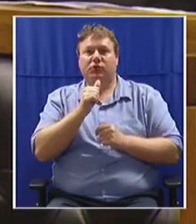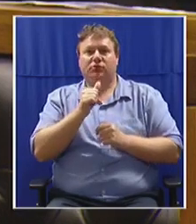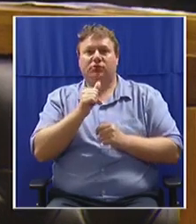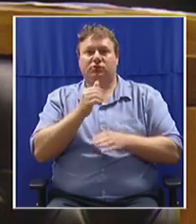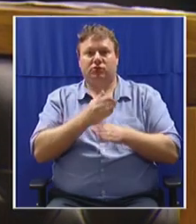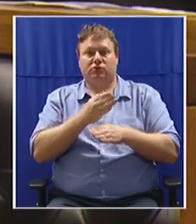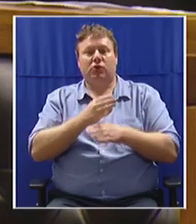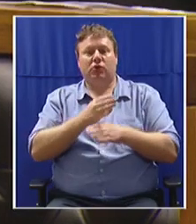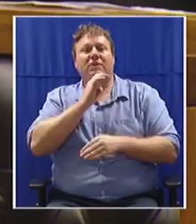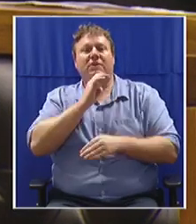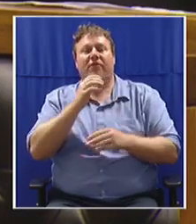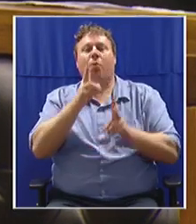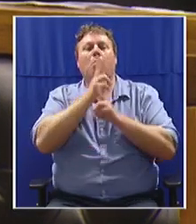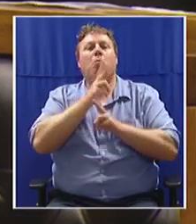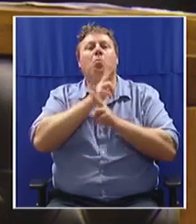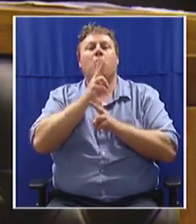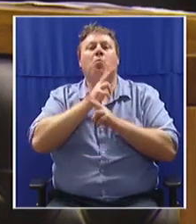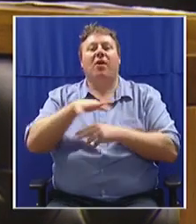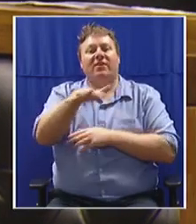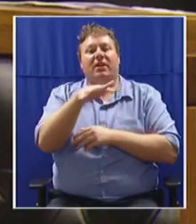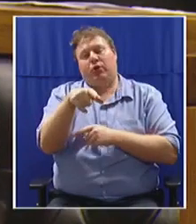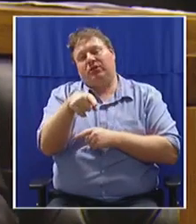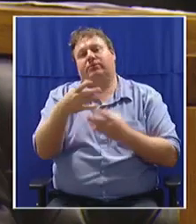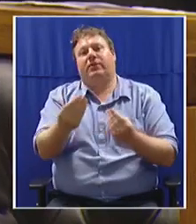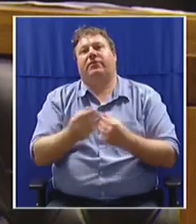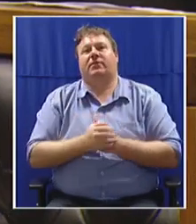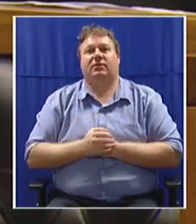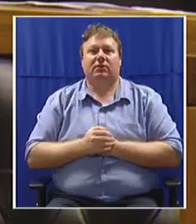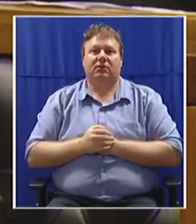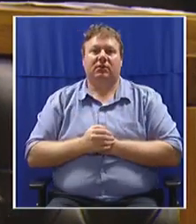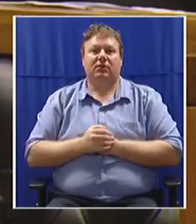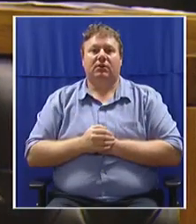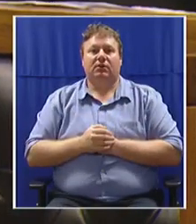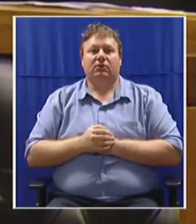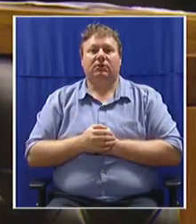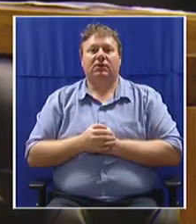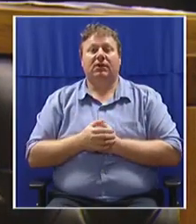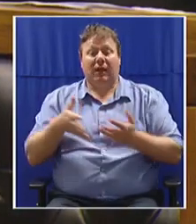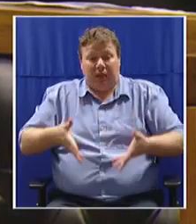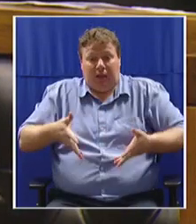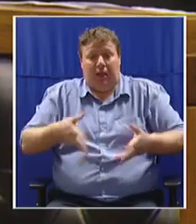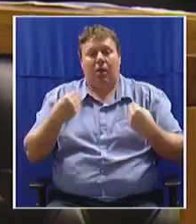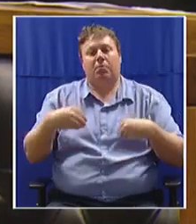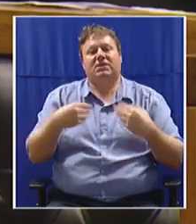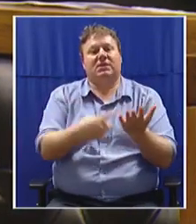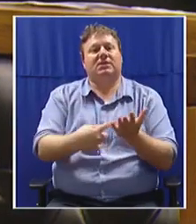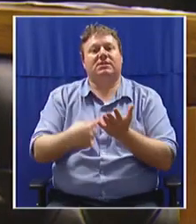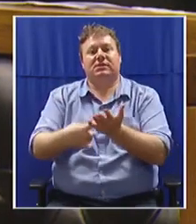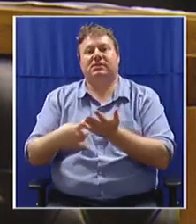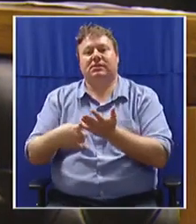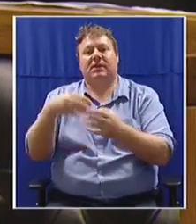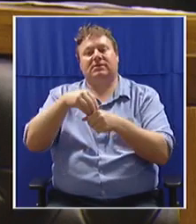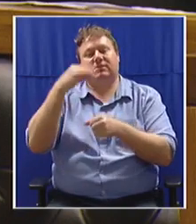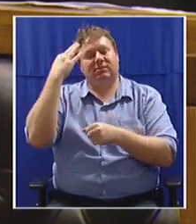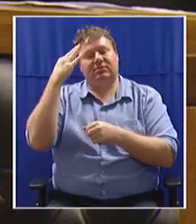our private sector. It's a matter that it's on the table, and it's possible